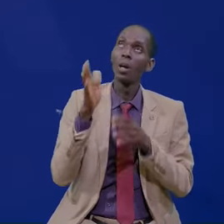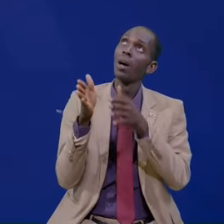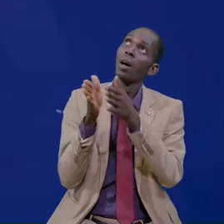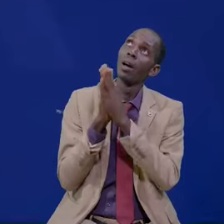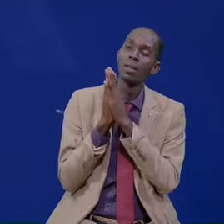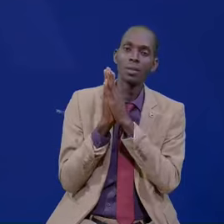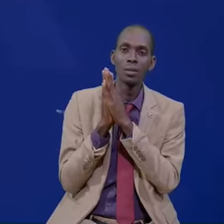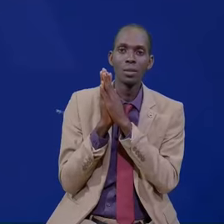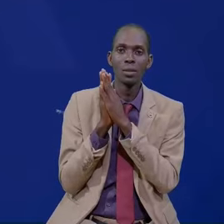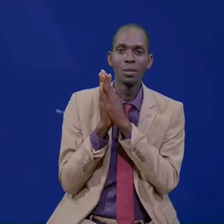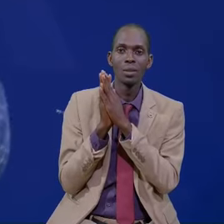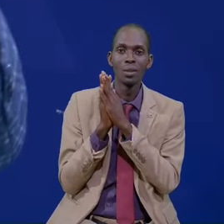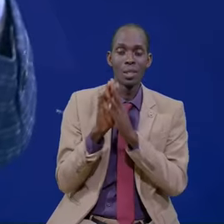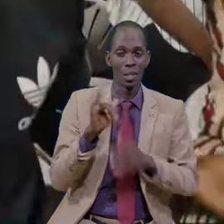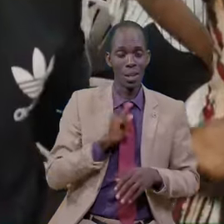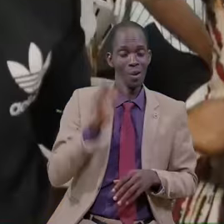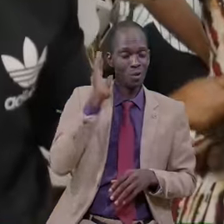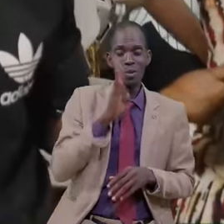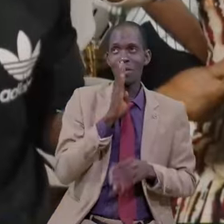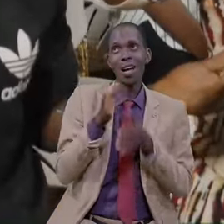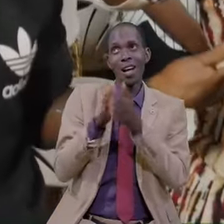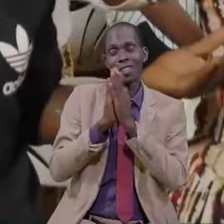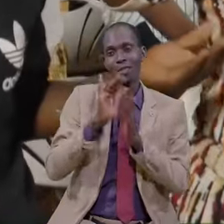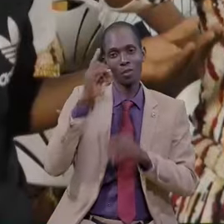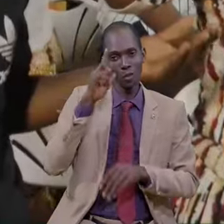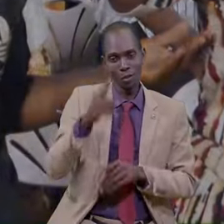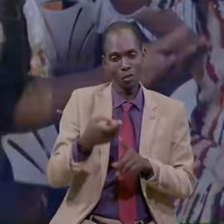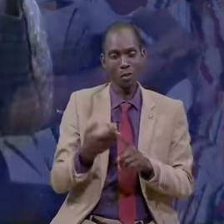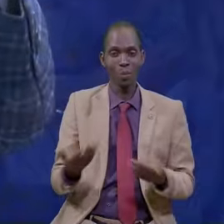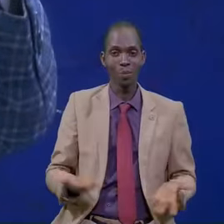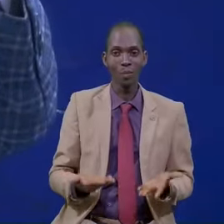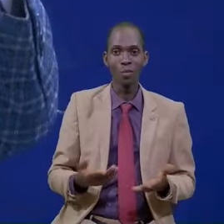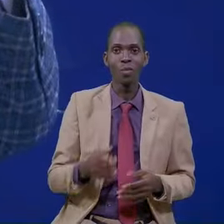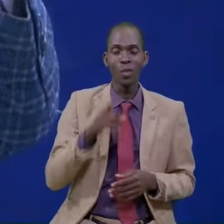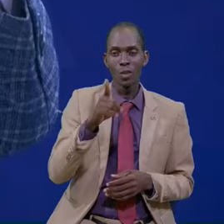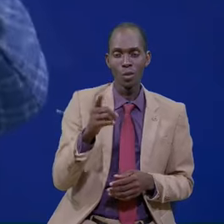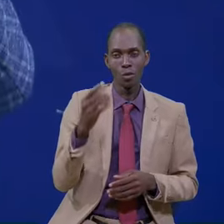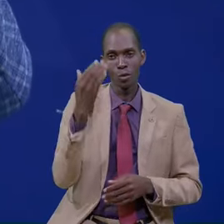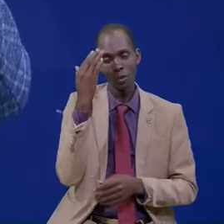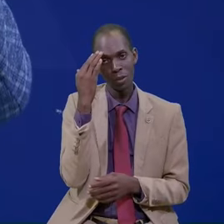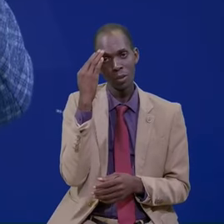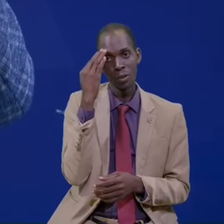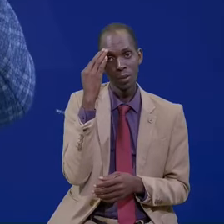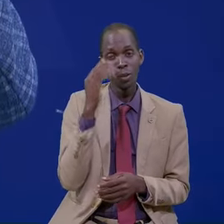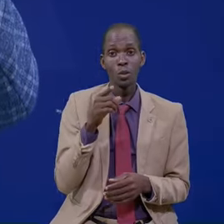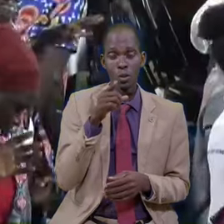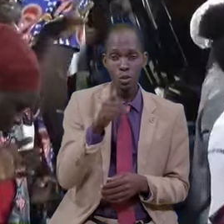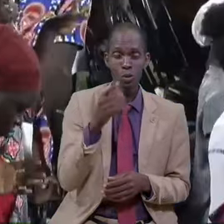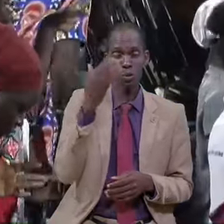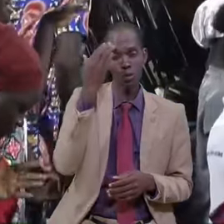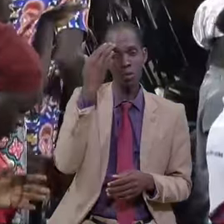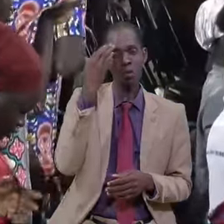ask asking for you you knowledge I said you